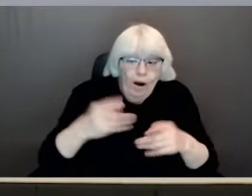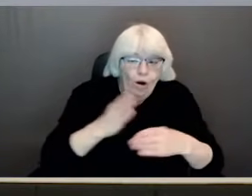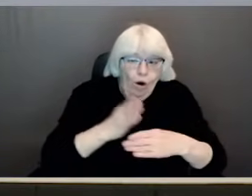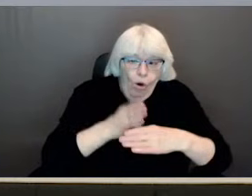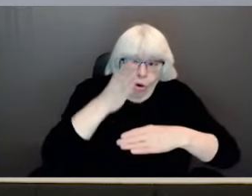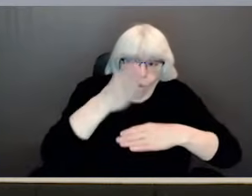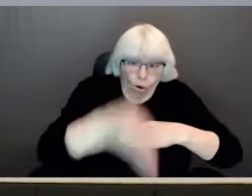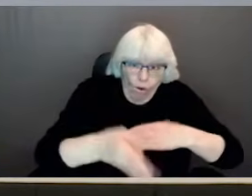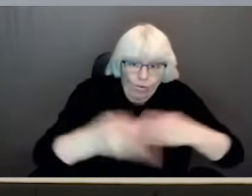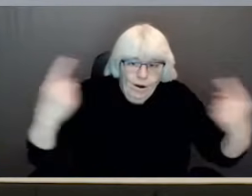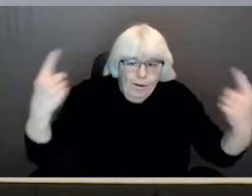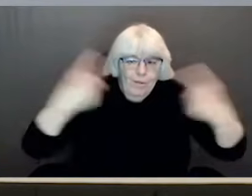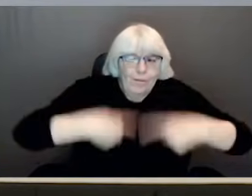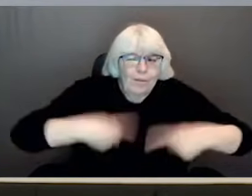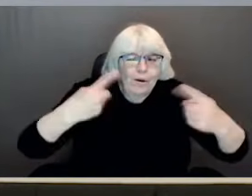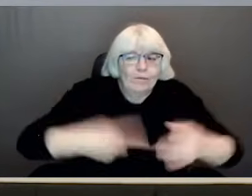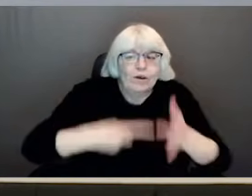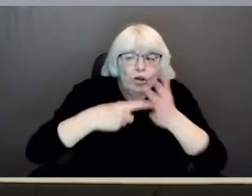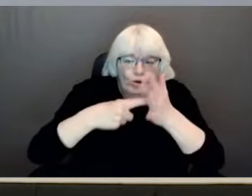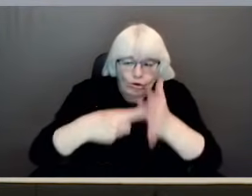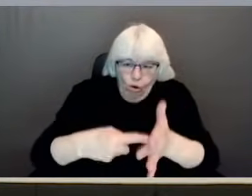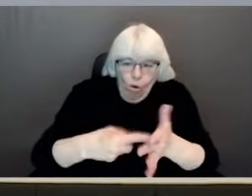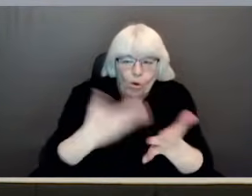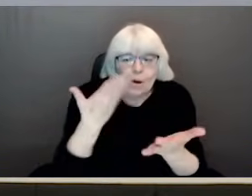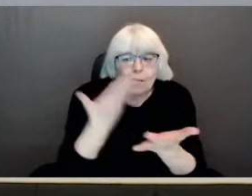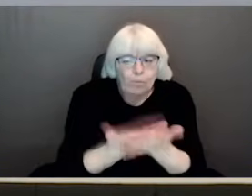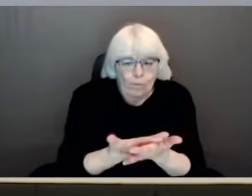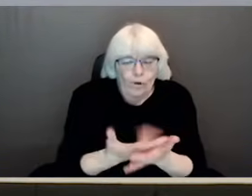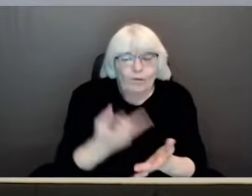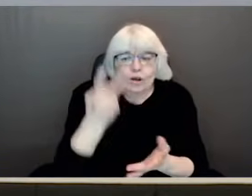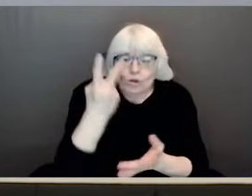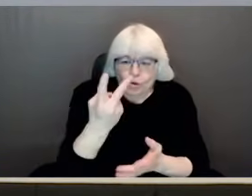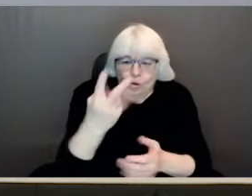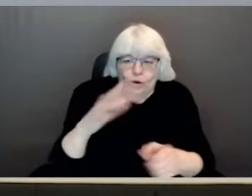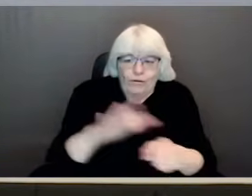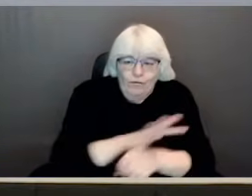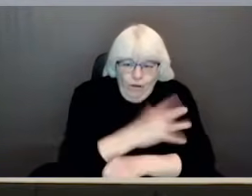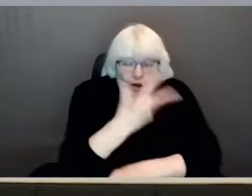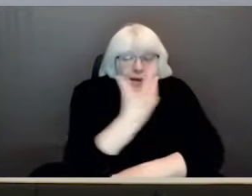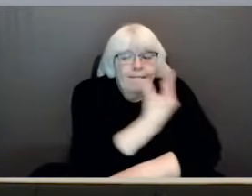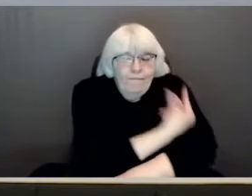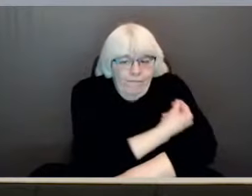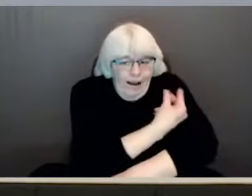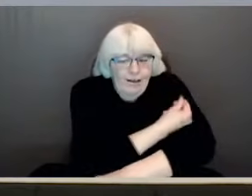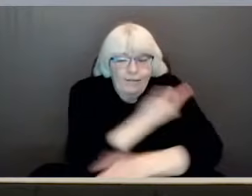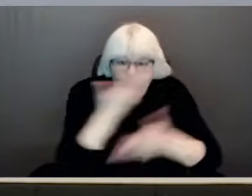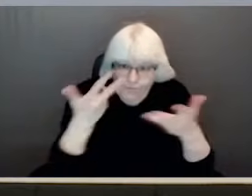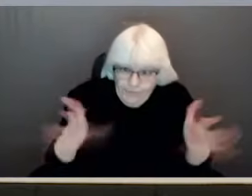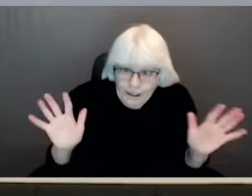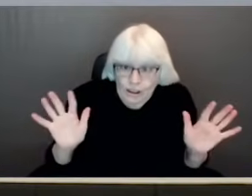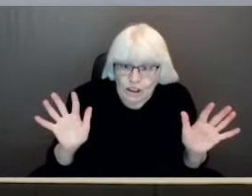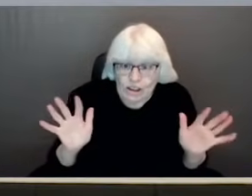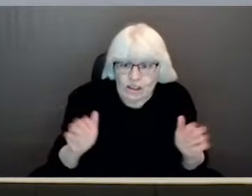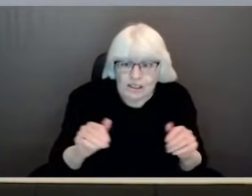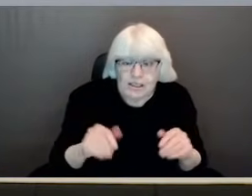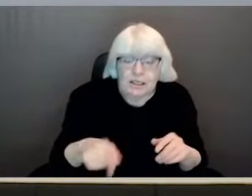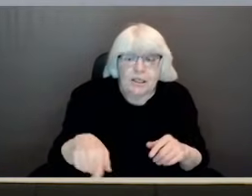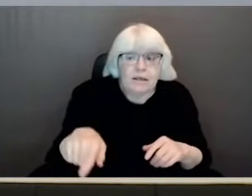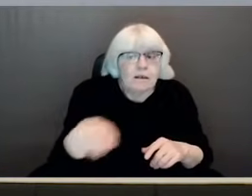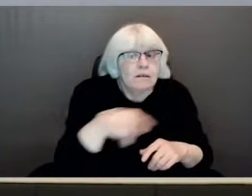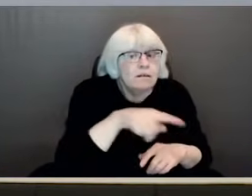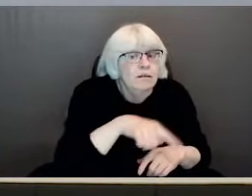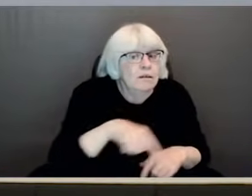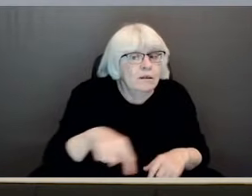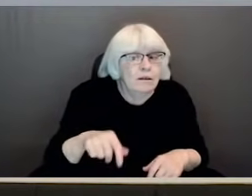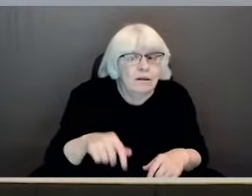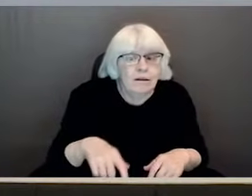really, there were certain people who may have had a PI pass with only 1 dose initially within